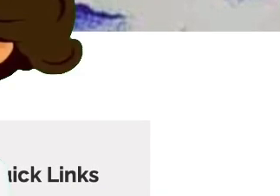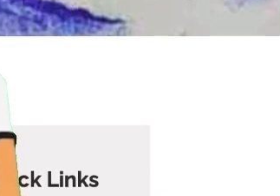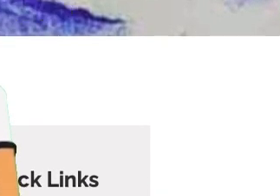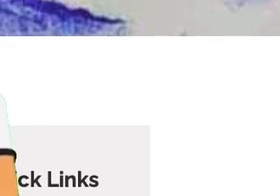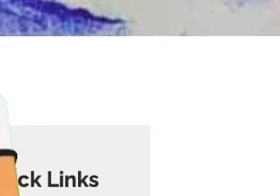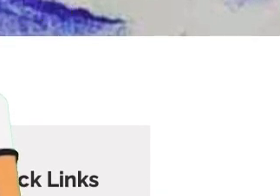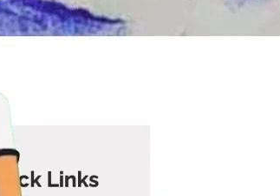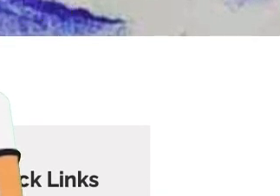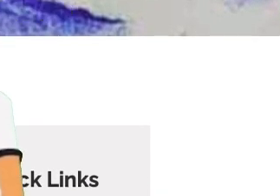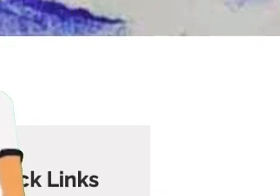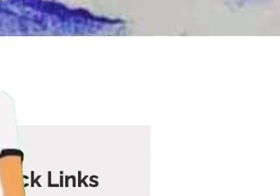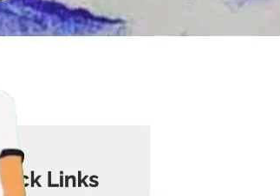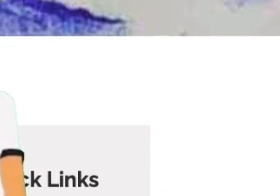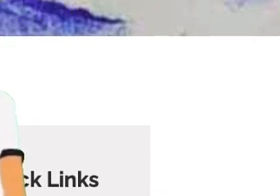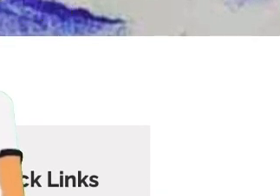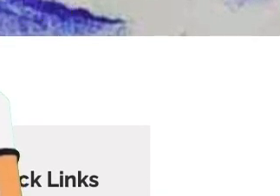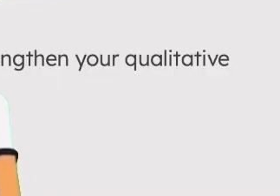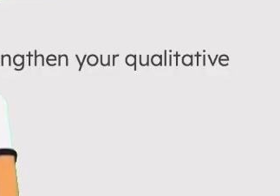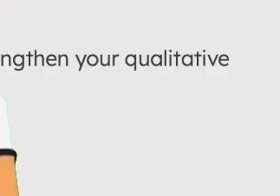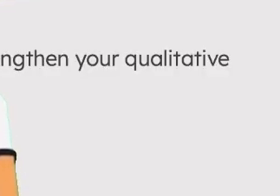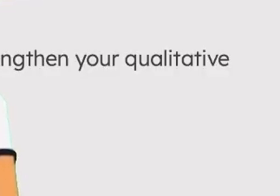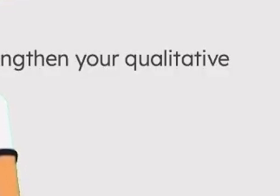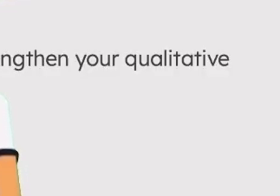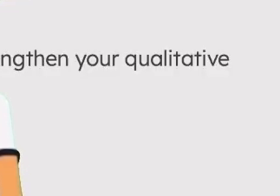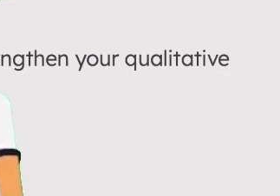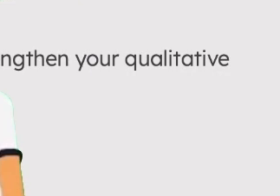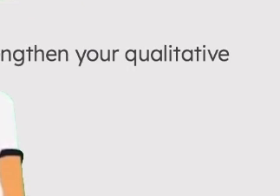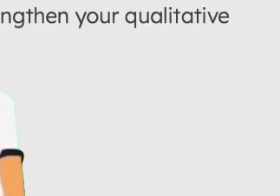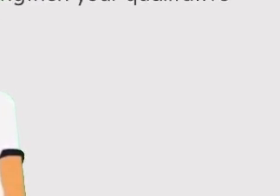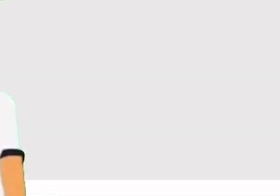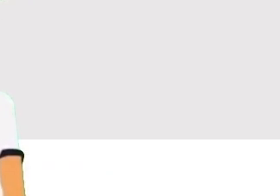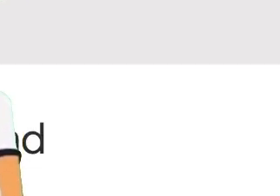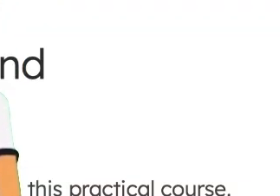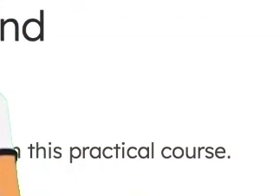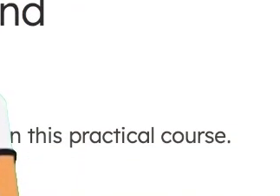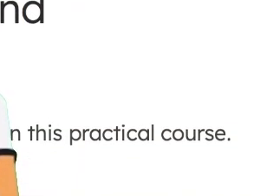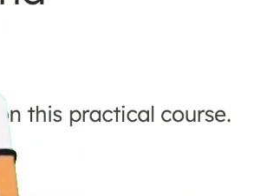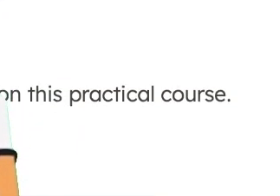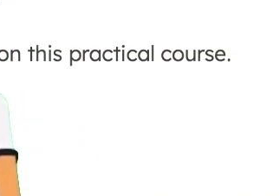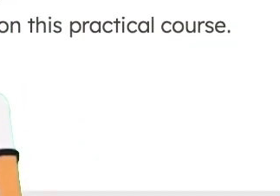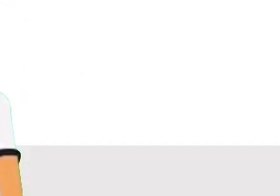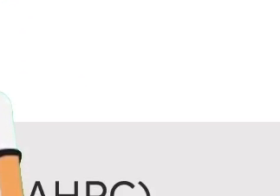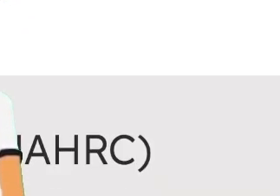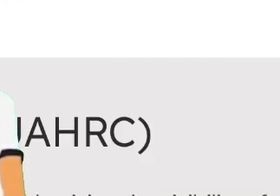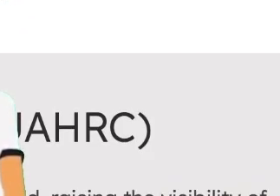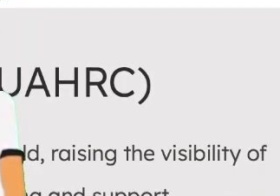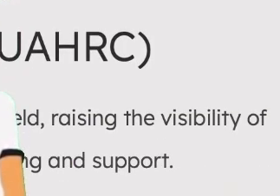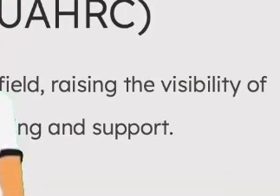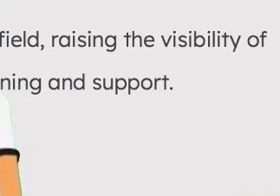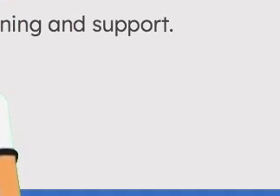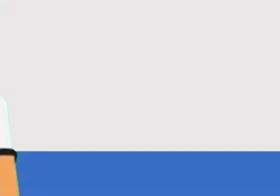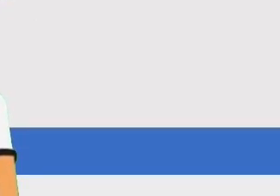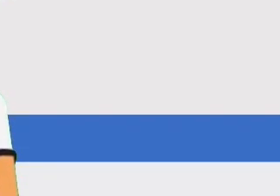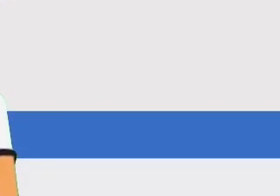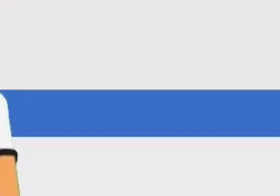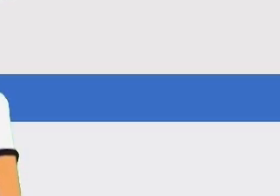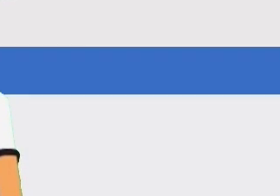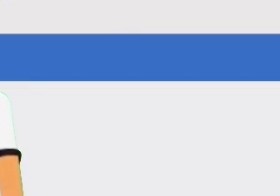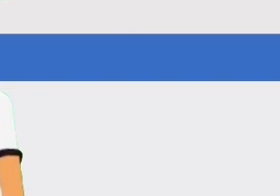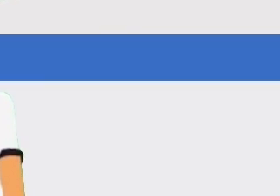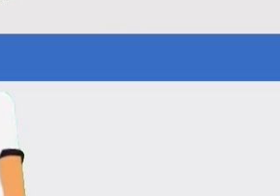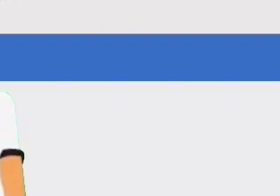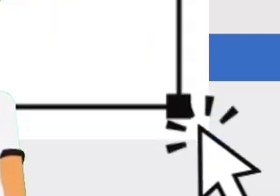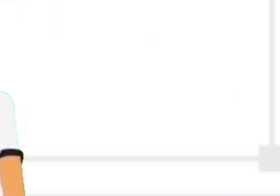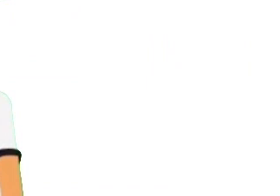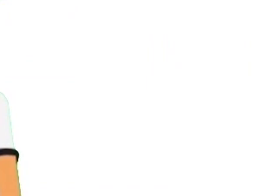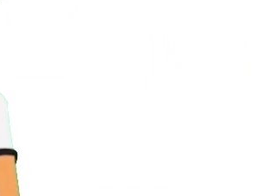to develop your knowledge by exploring the short university courses and websites linked under online courses and